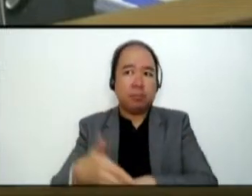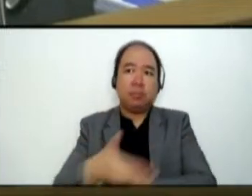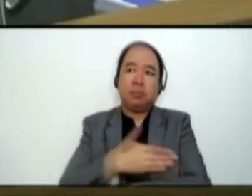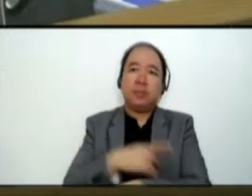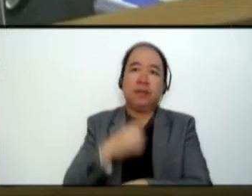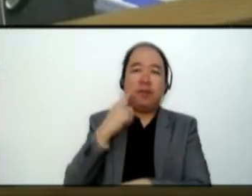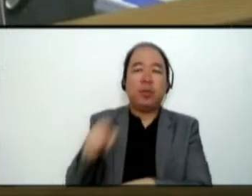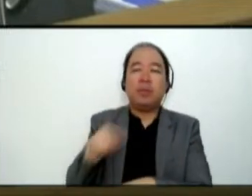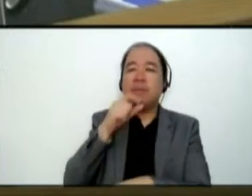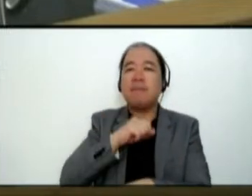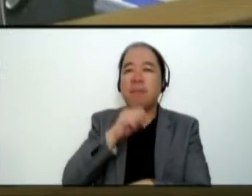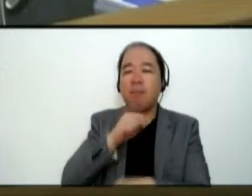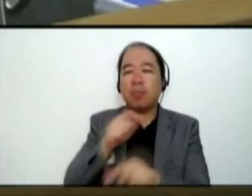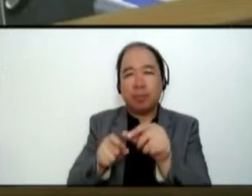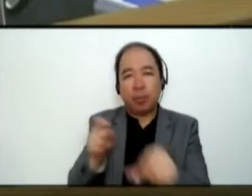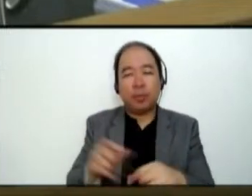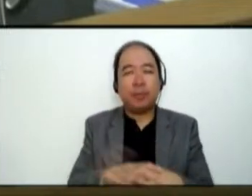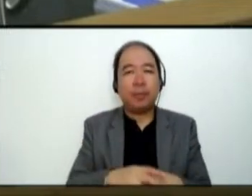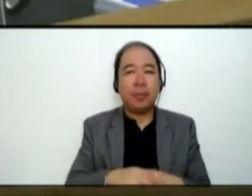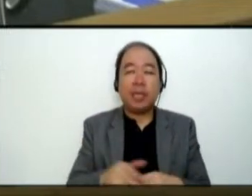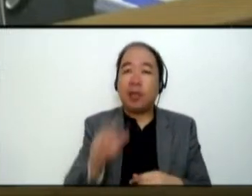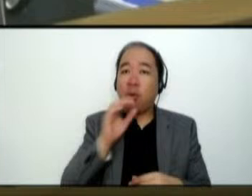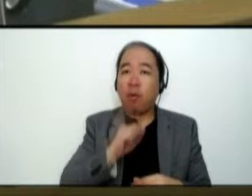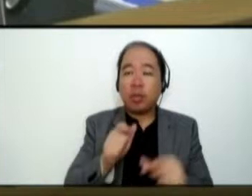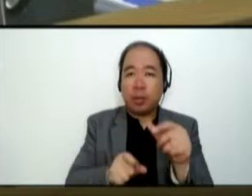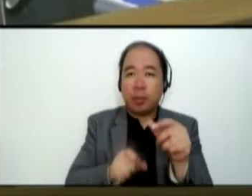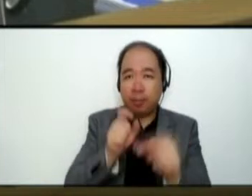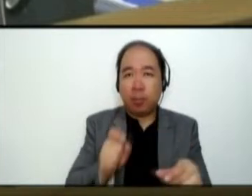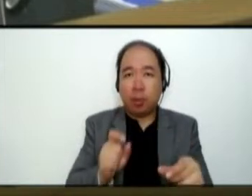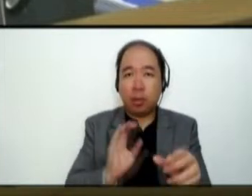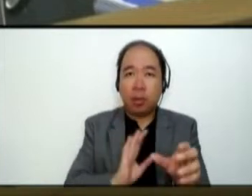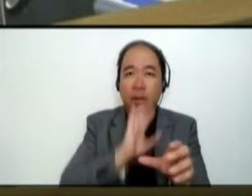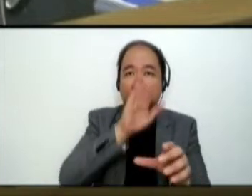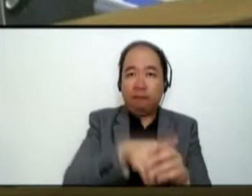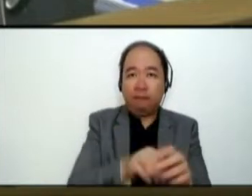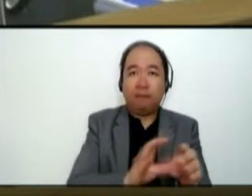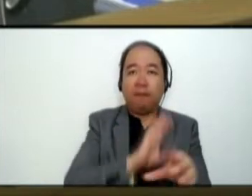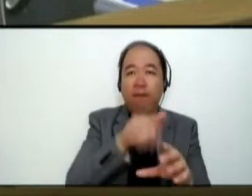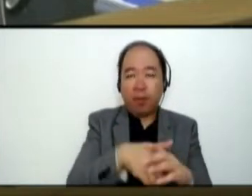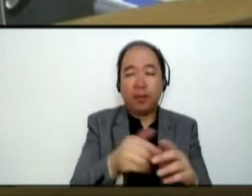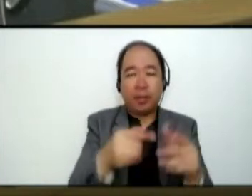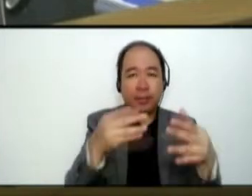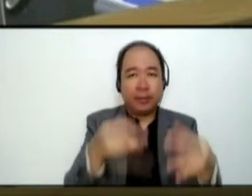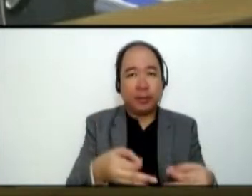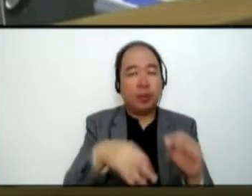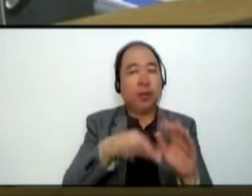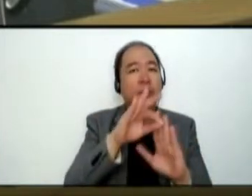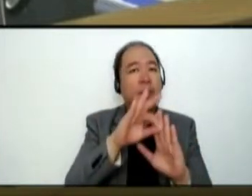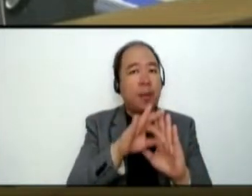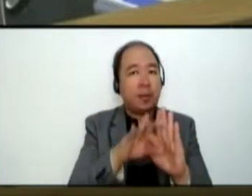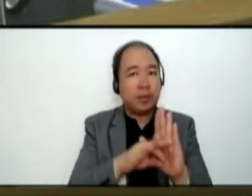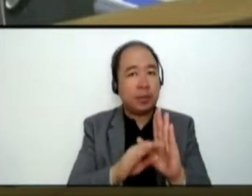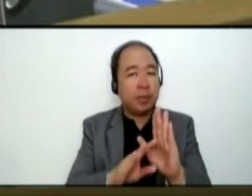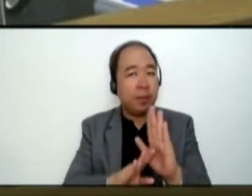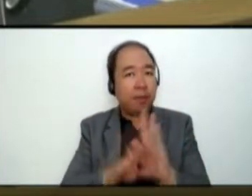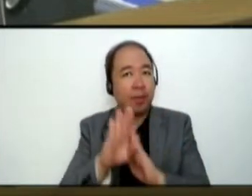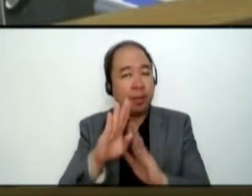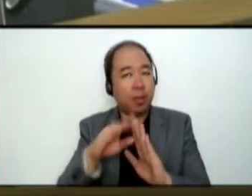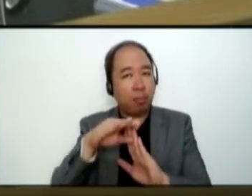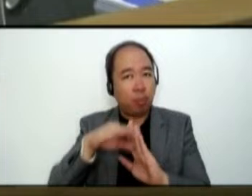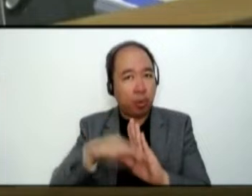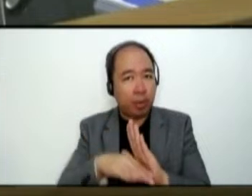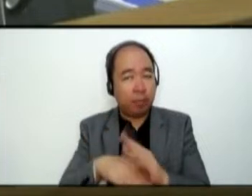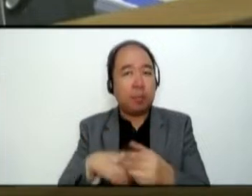Increasing the participation of senior citizens by giving priority in the area of policy making, development programs, and preservation of heritage